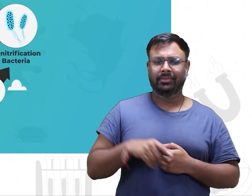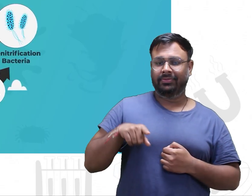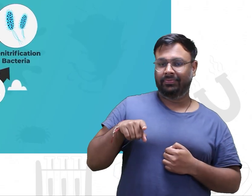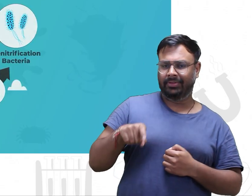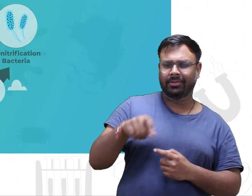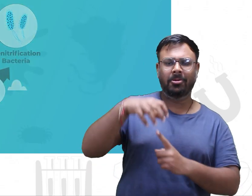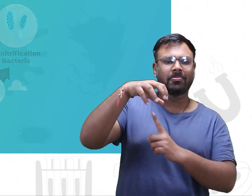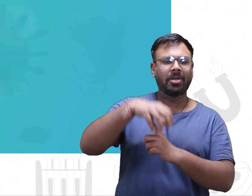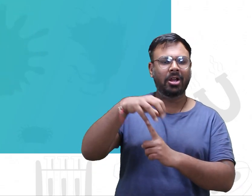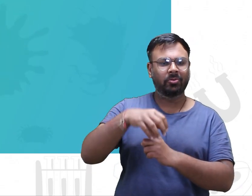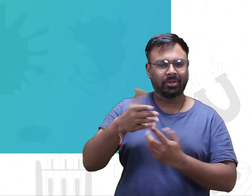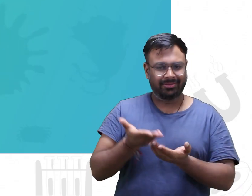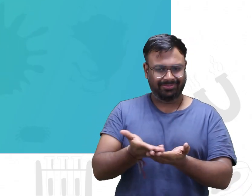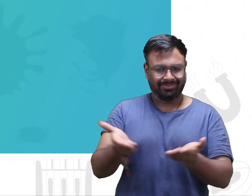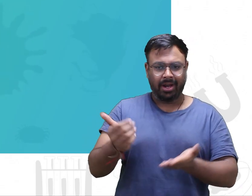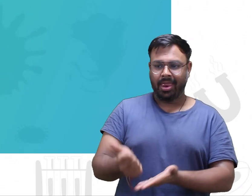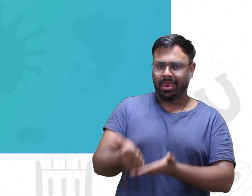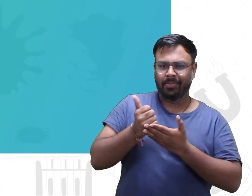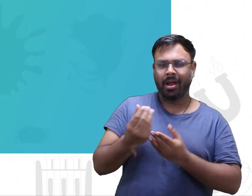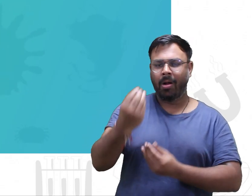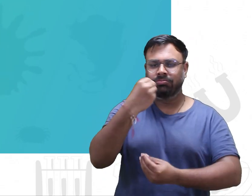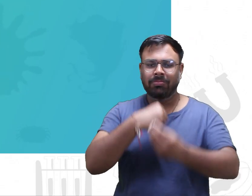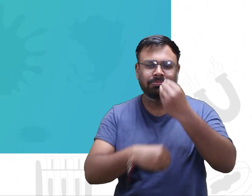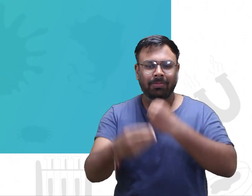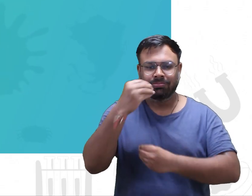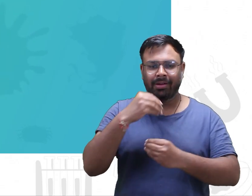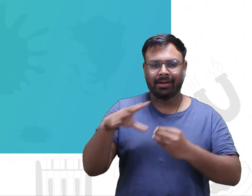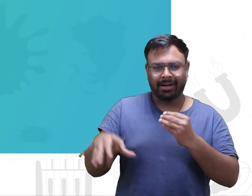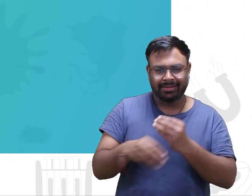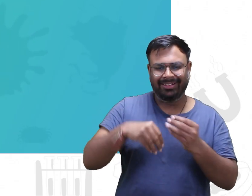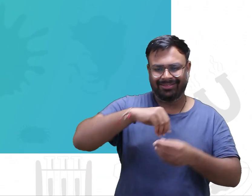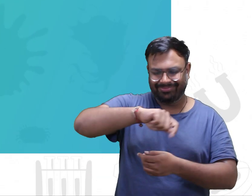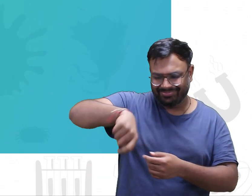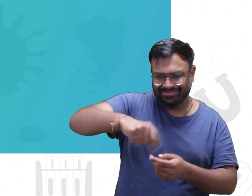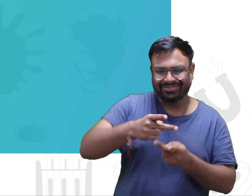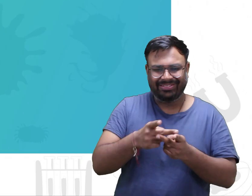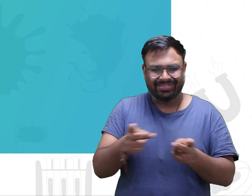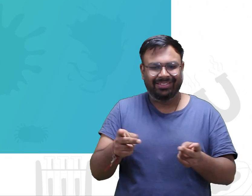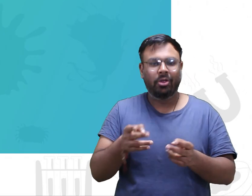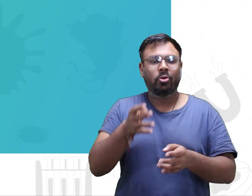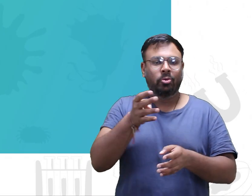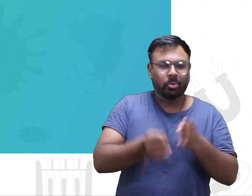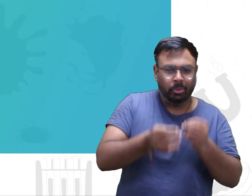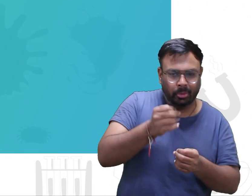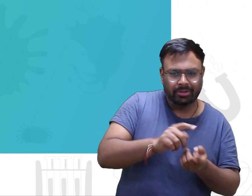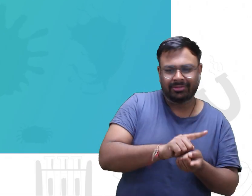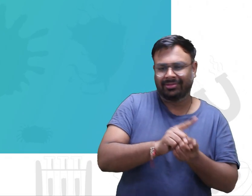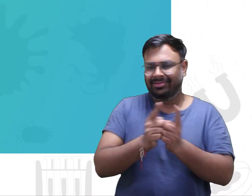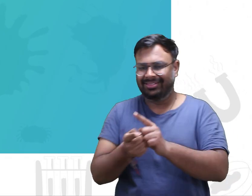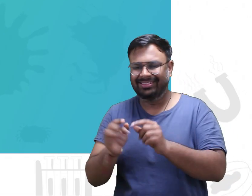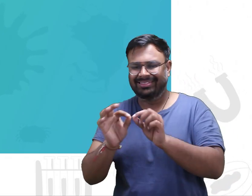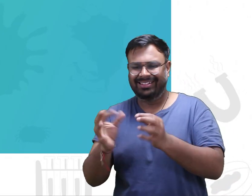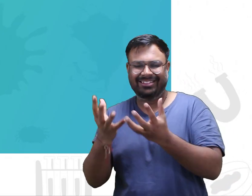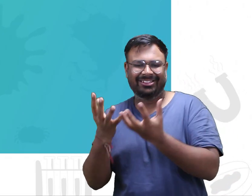nitrogen fixation. Microbes like yeast, Aspergillus and Lactobacillus can help in the food fermentation. The addition